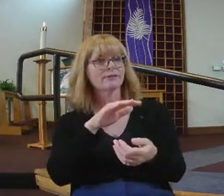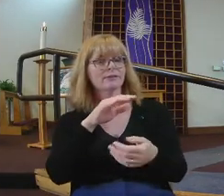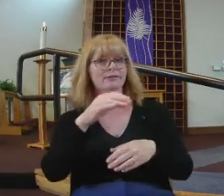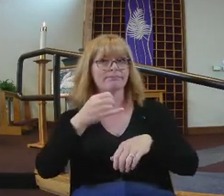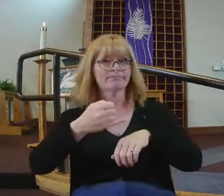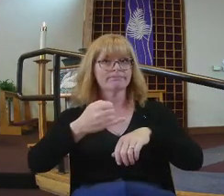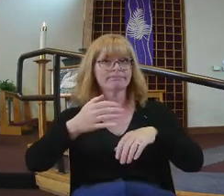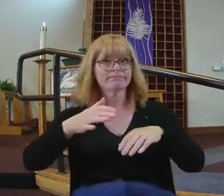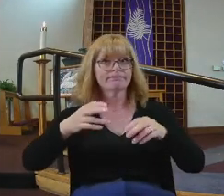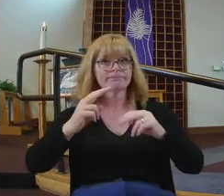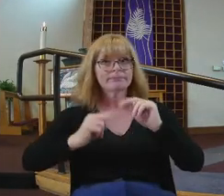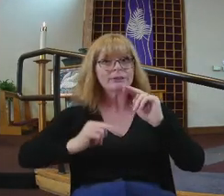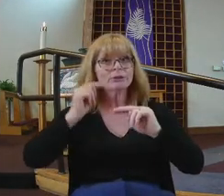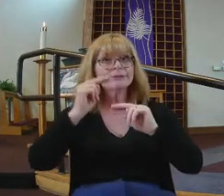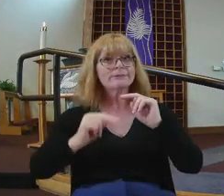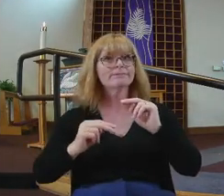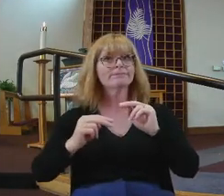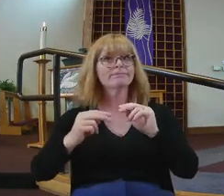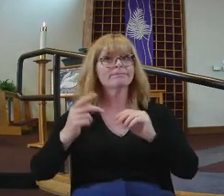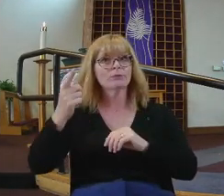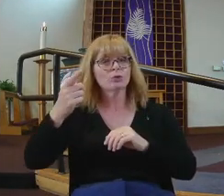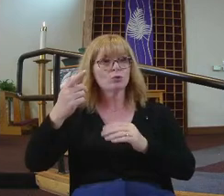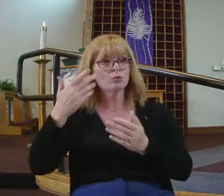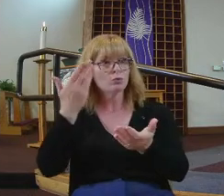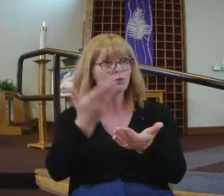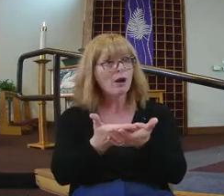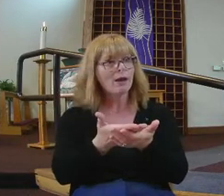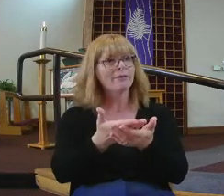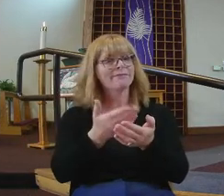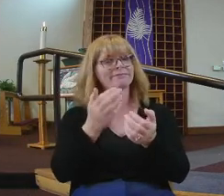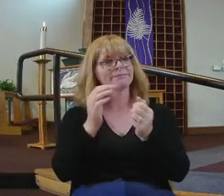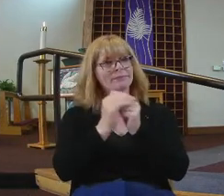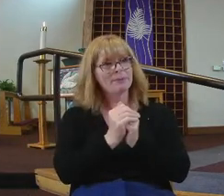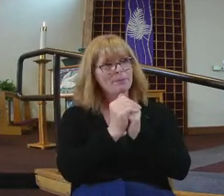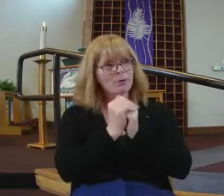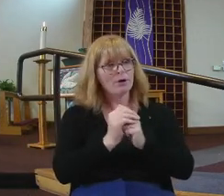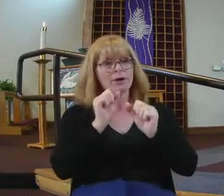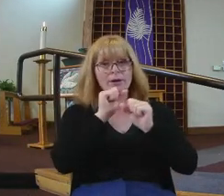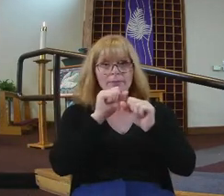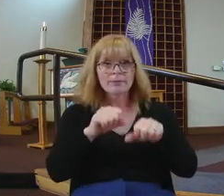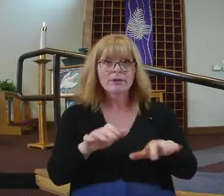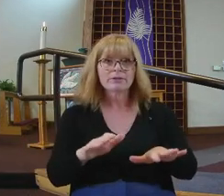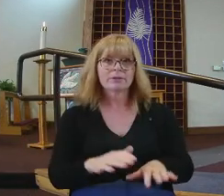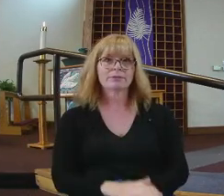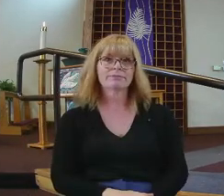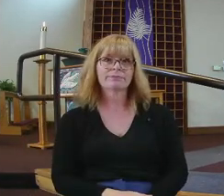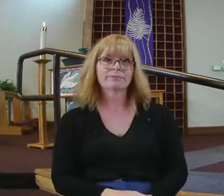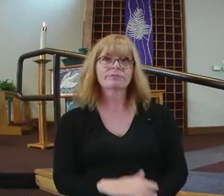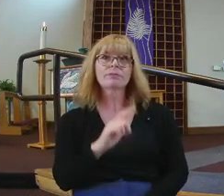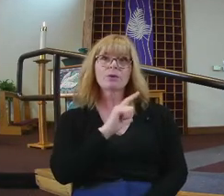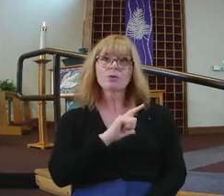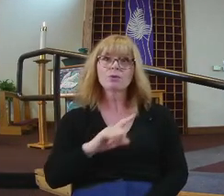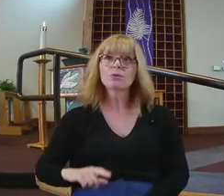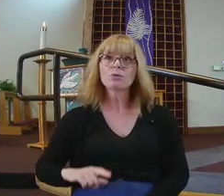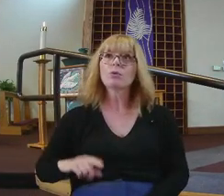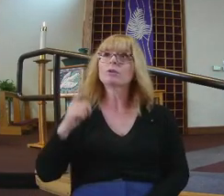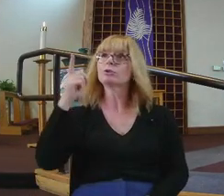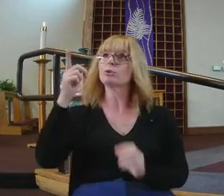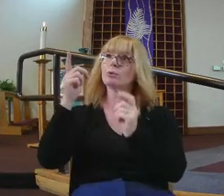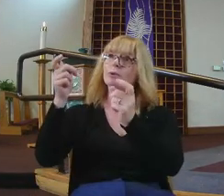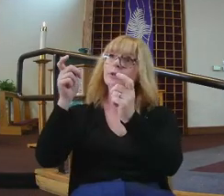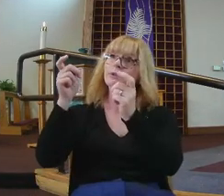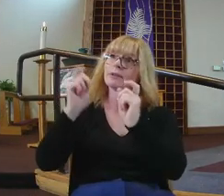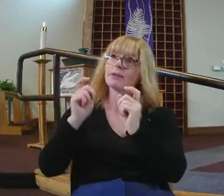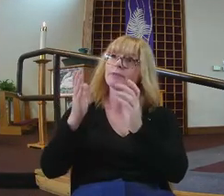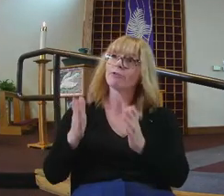campus, pray a blessing. O Lord God, you are the giver of life